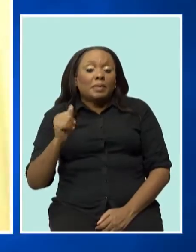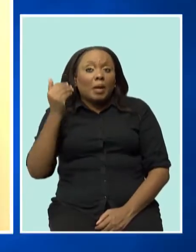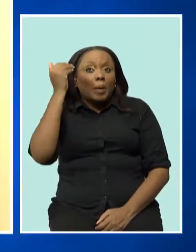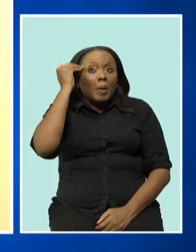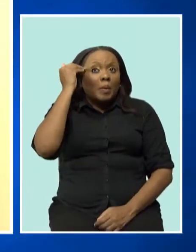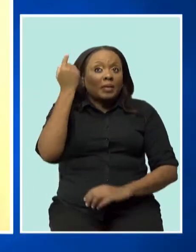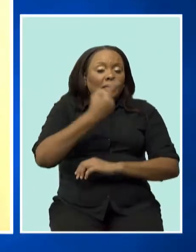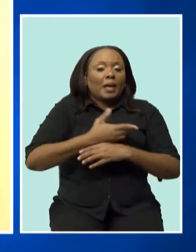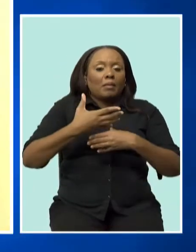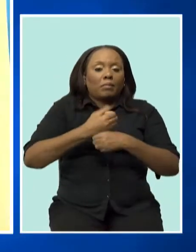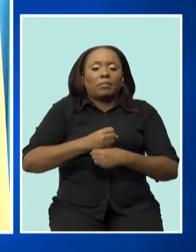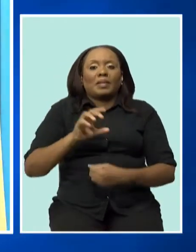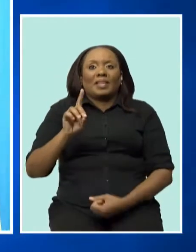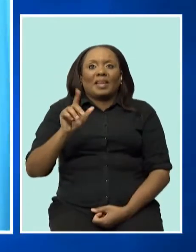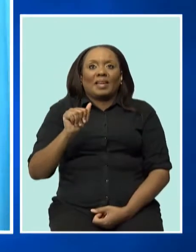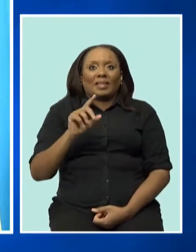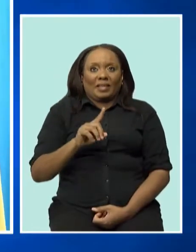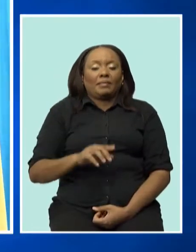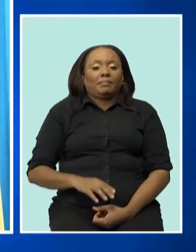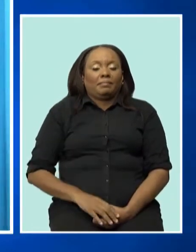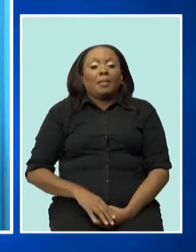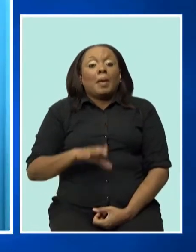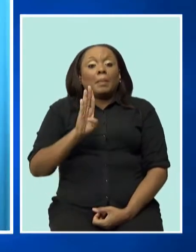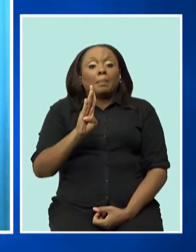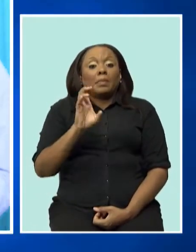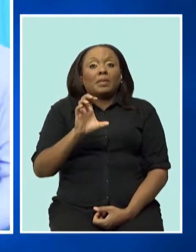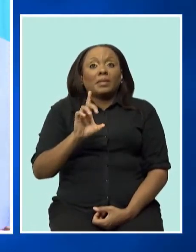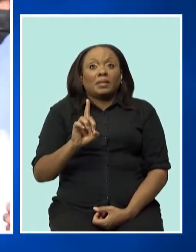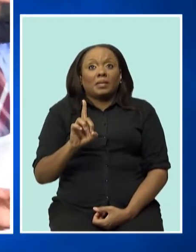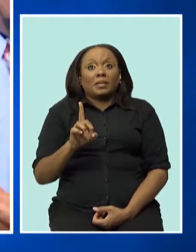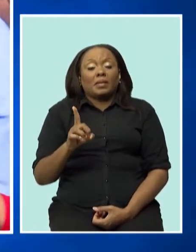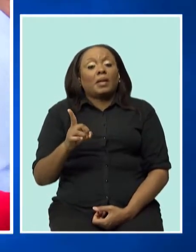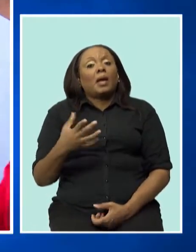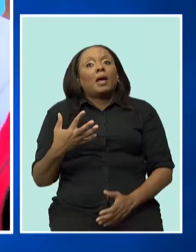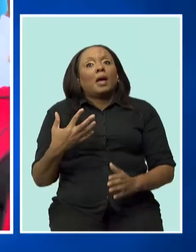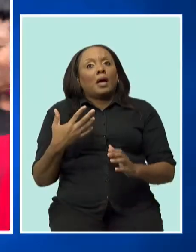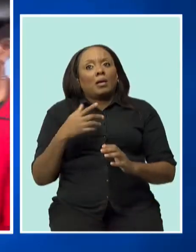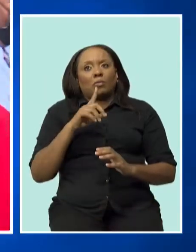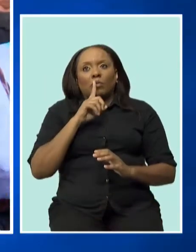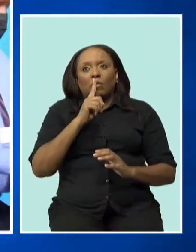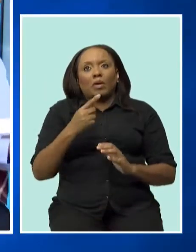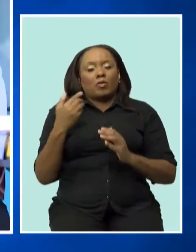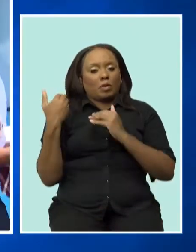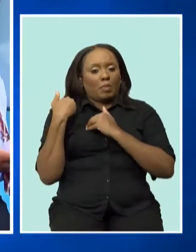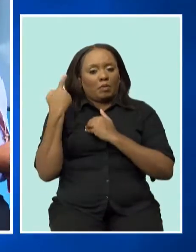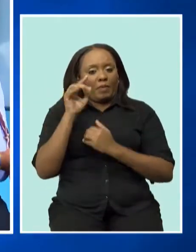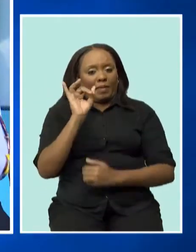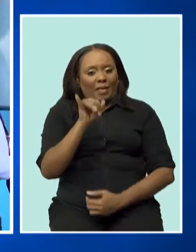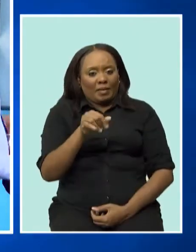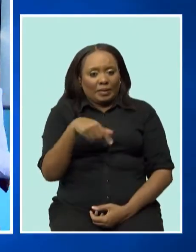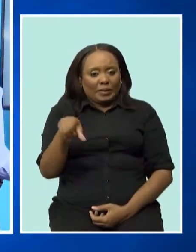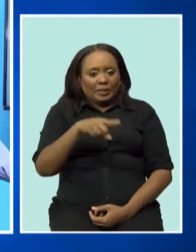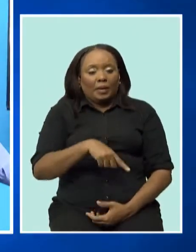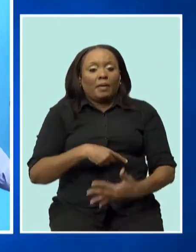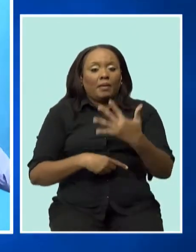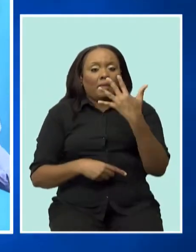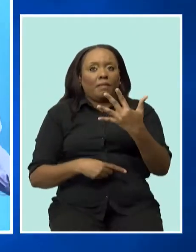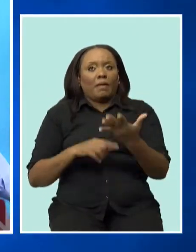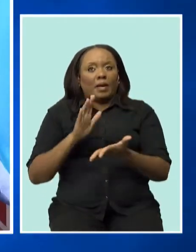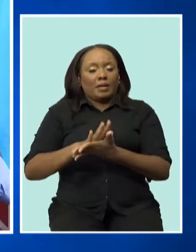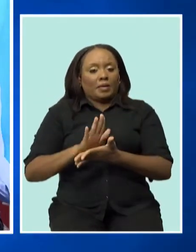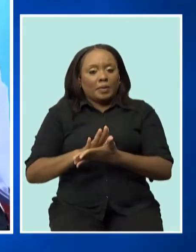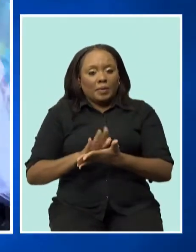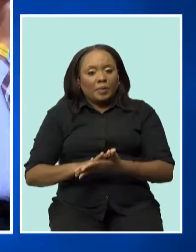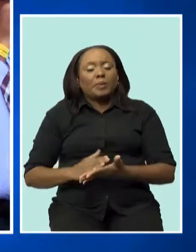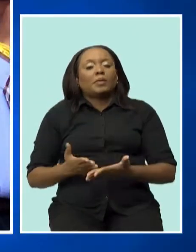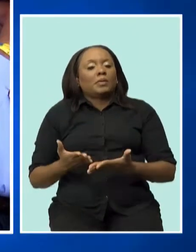being presented by the Barbados Council for the Disabled. During the event, 5 inclusive schools and their ambassadors were presented